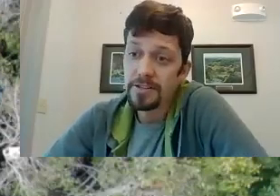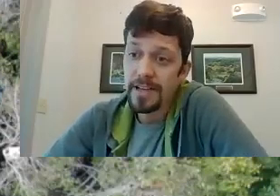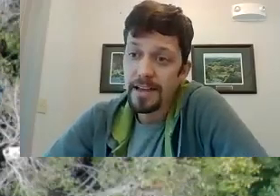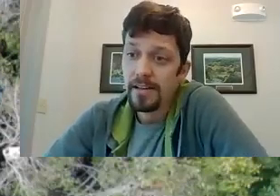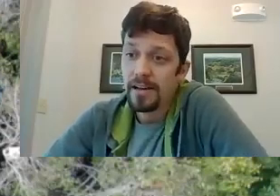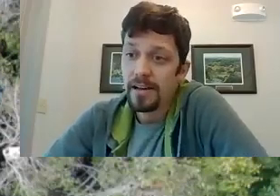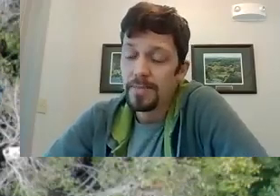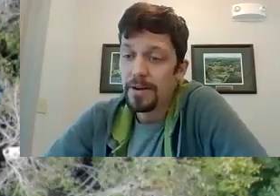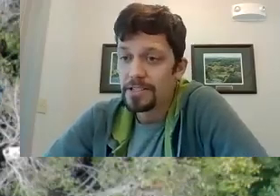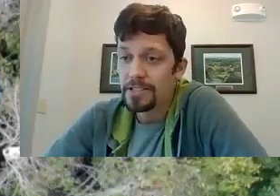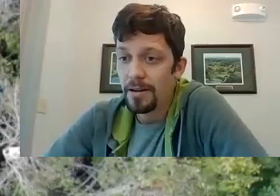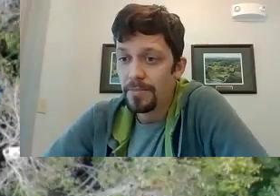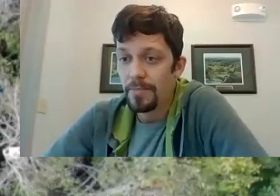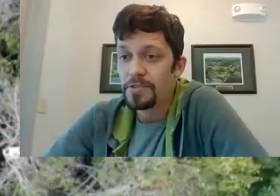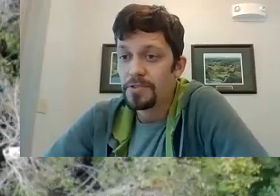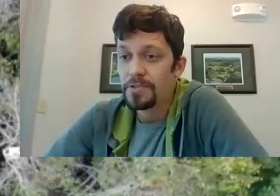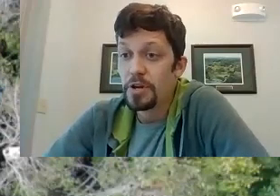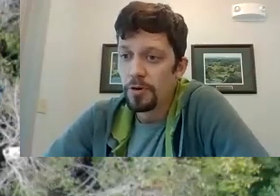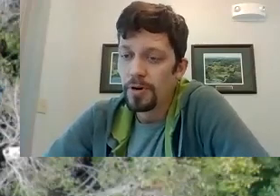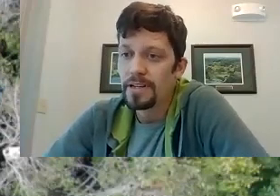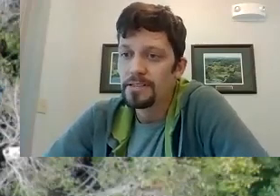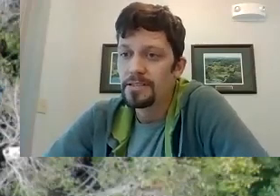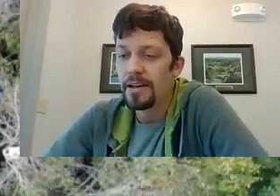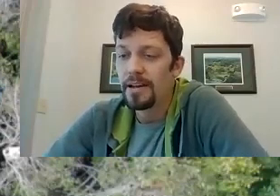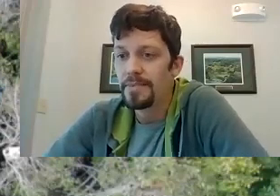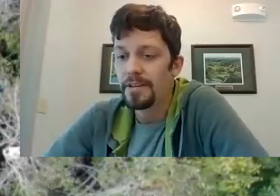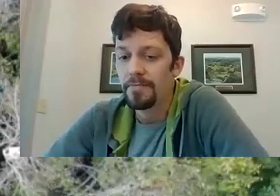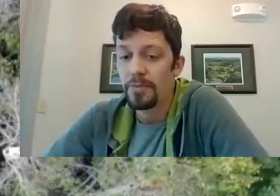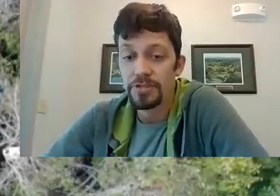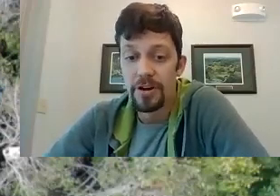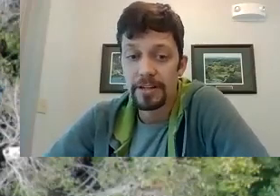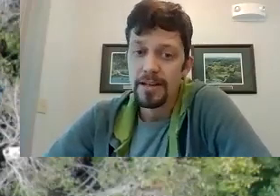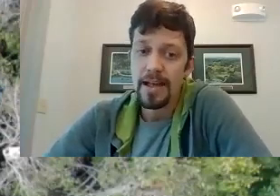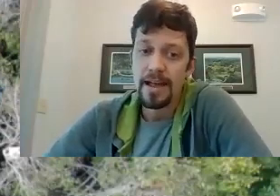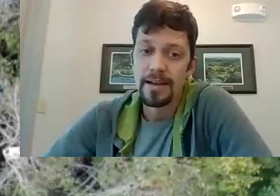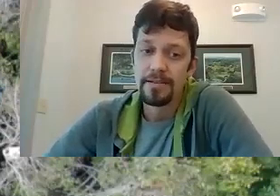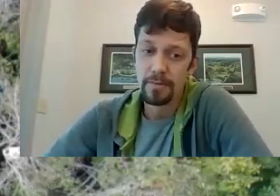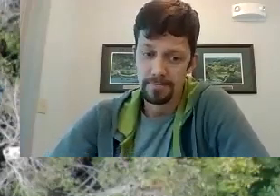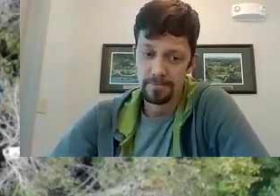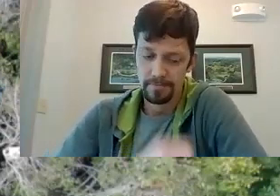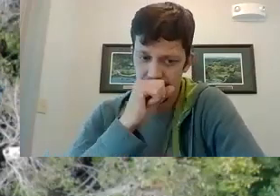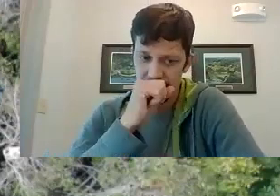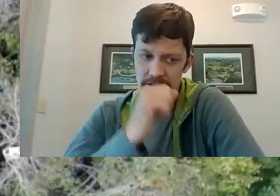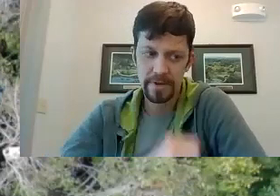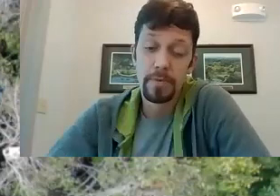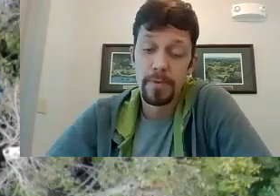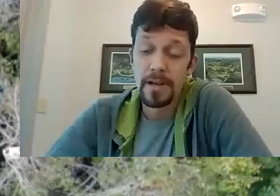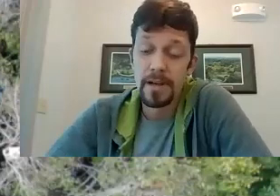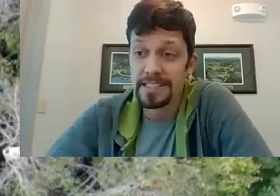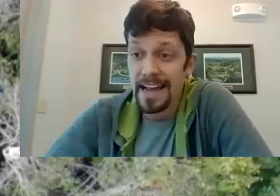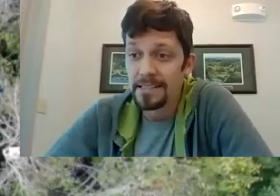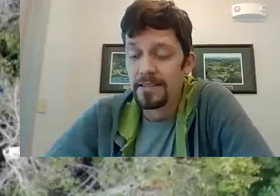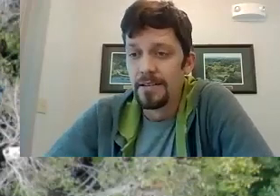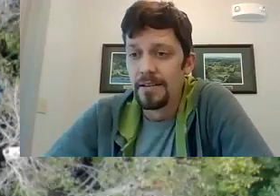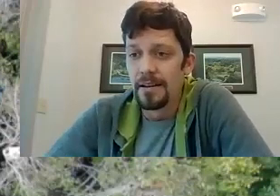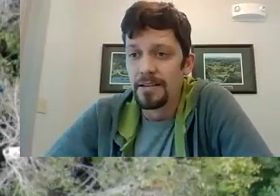that, but there are some. The most notable one is the bull shark, and notable because of its